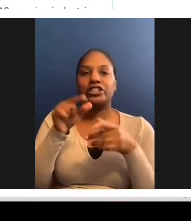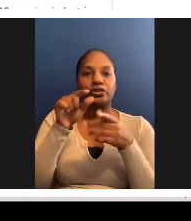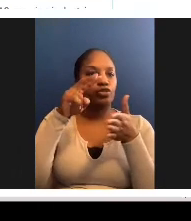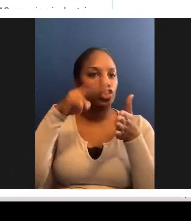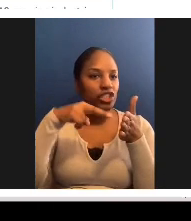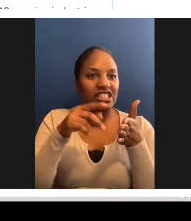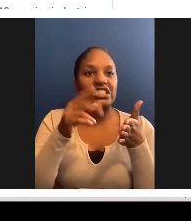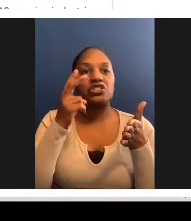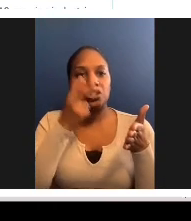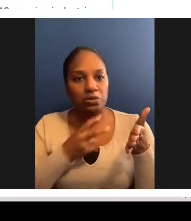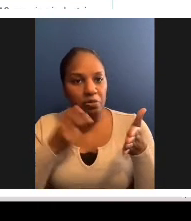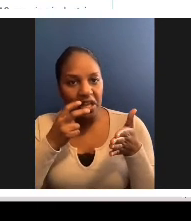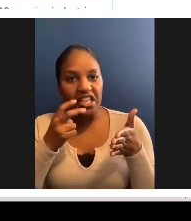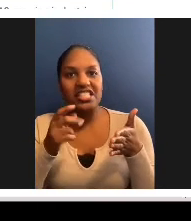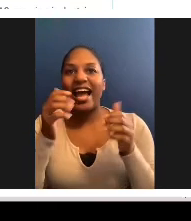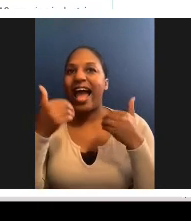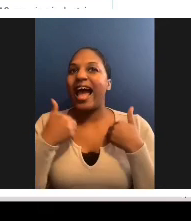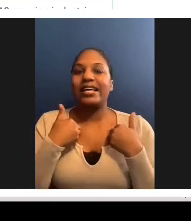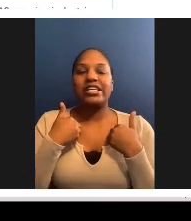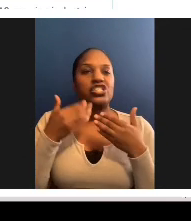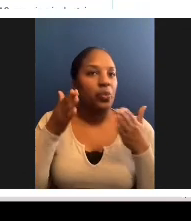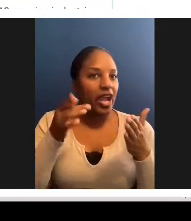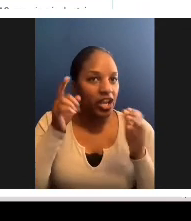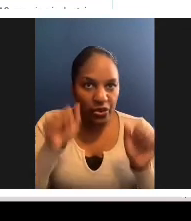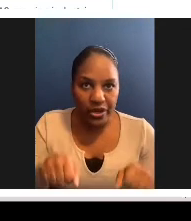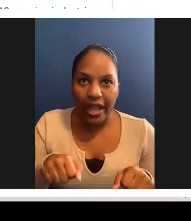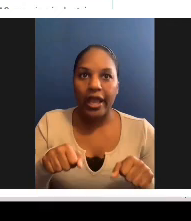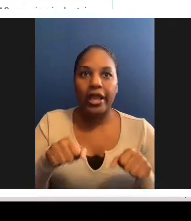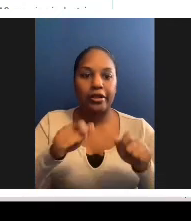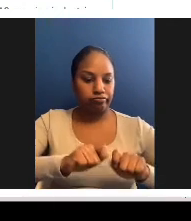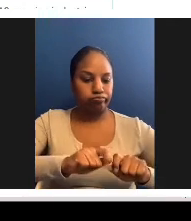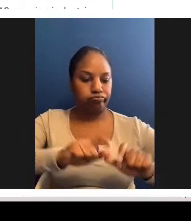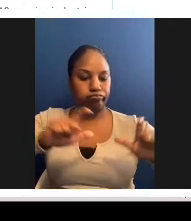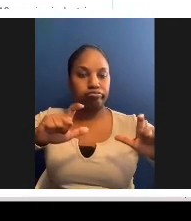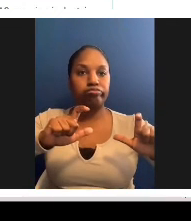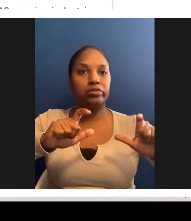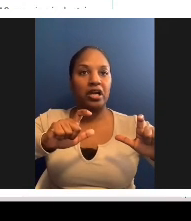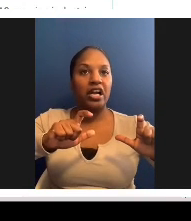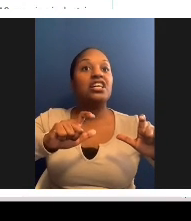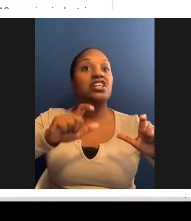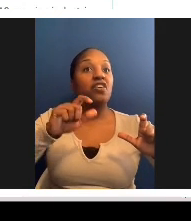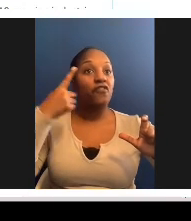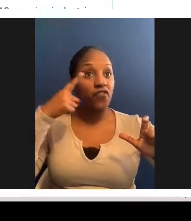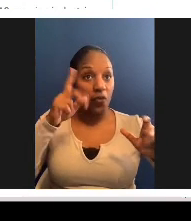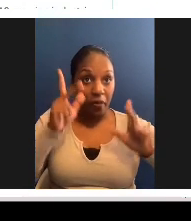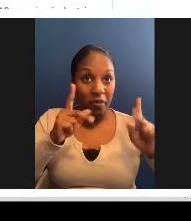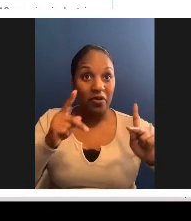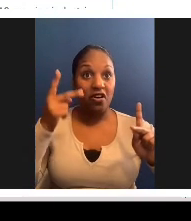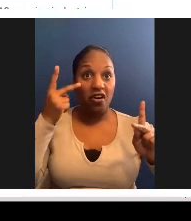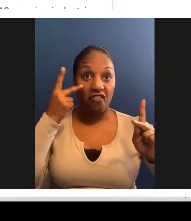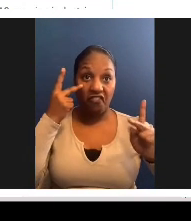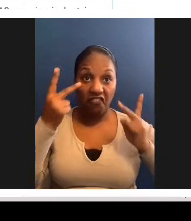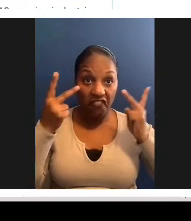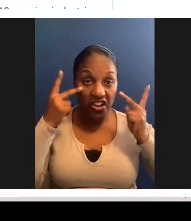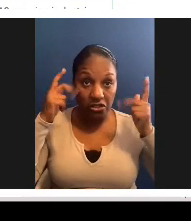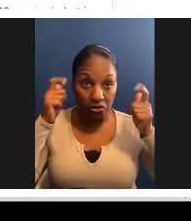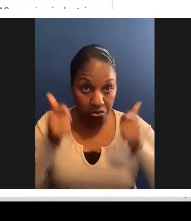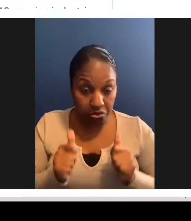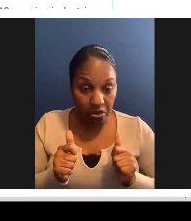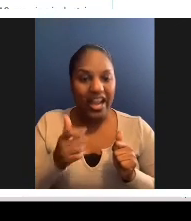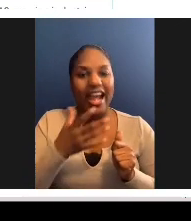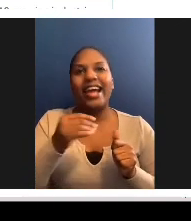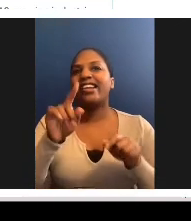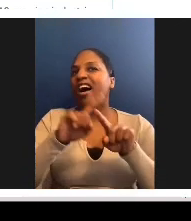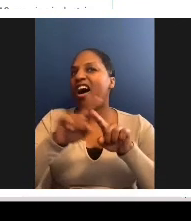you can enlarge the text for those folks that may be visually impaired. It even converts some things into other spoken translations in